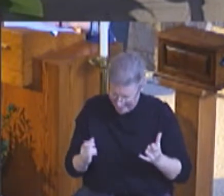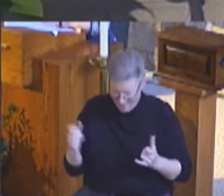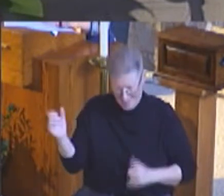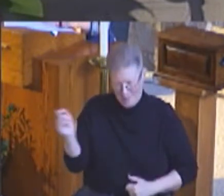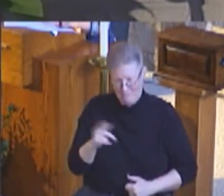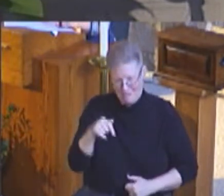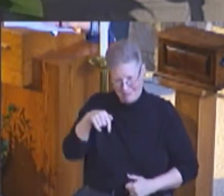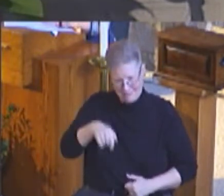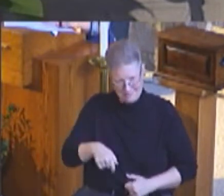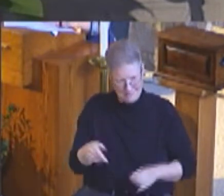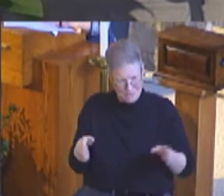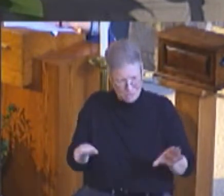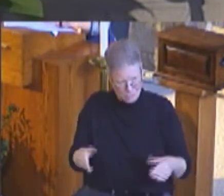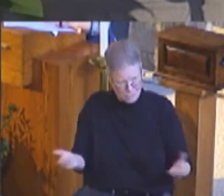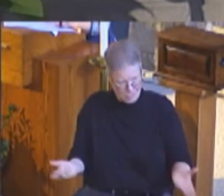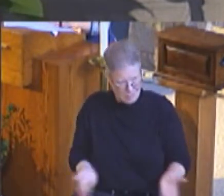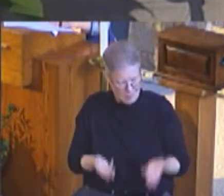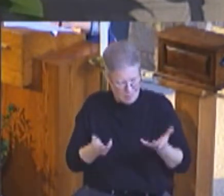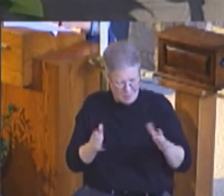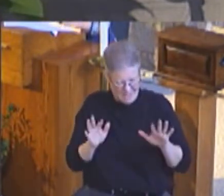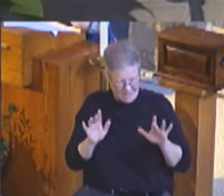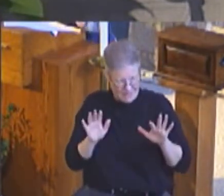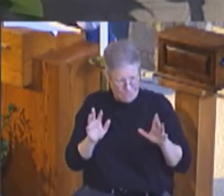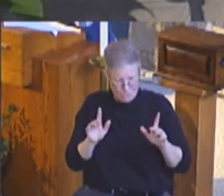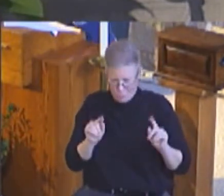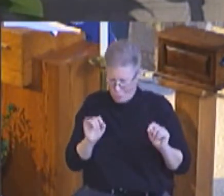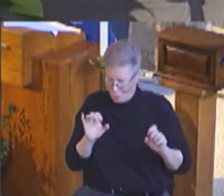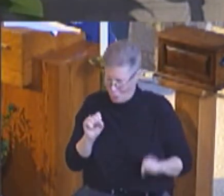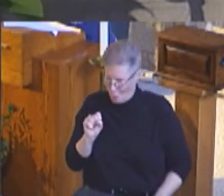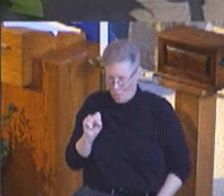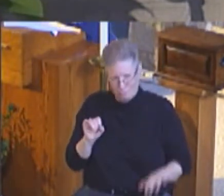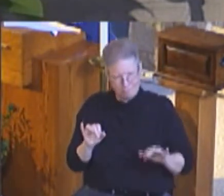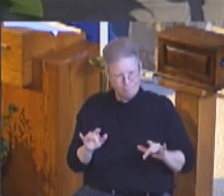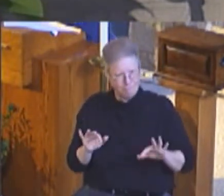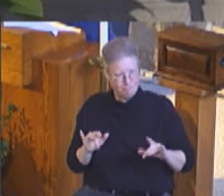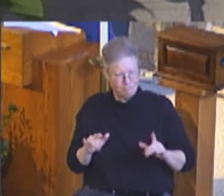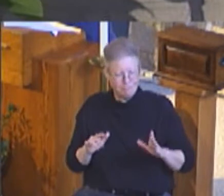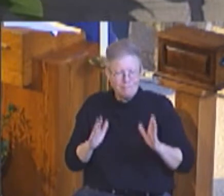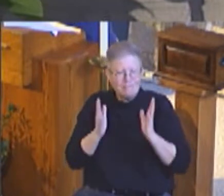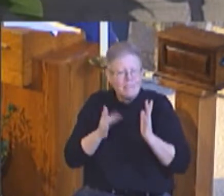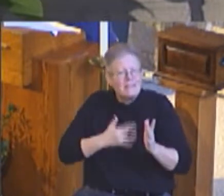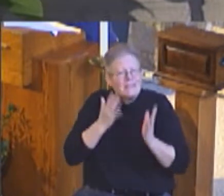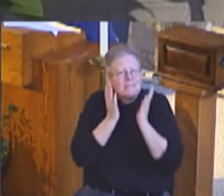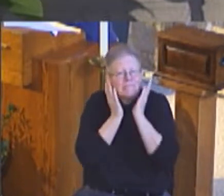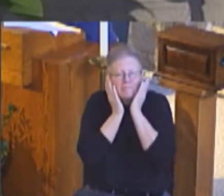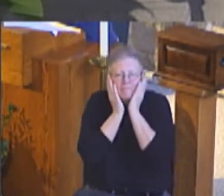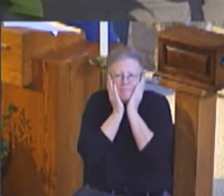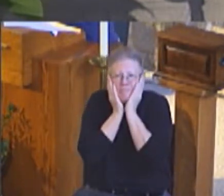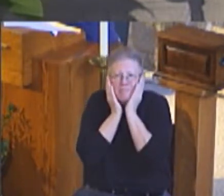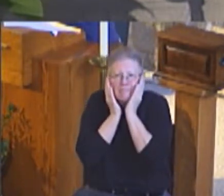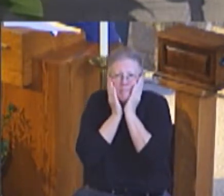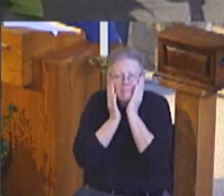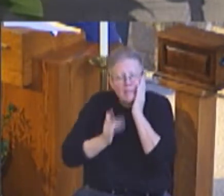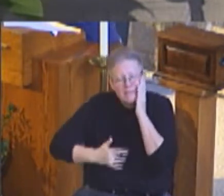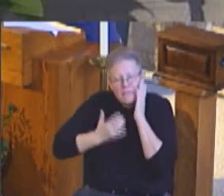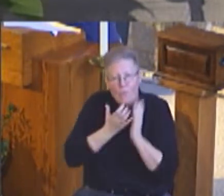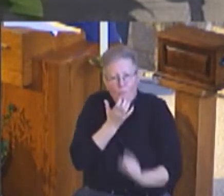bit. Cup your face in your hands and feel the warmth there.